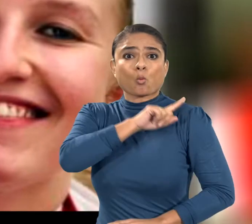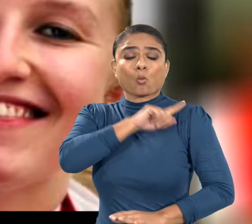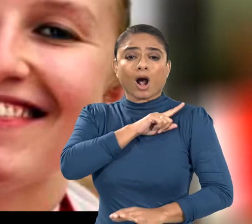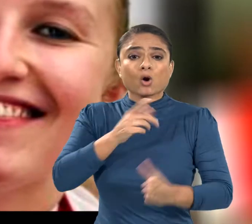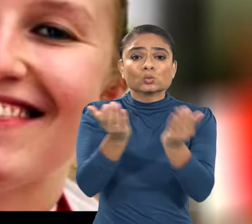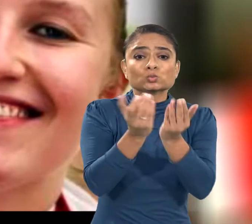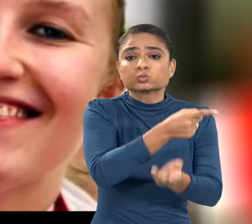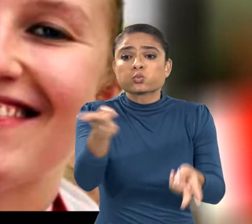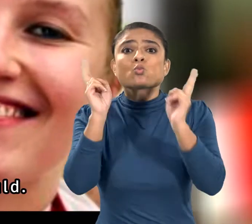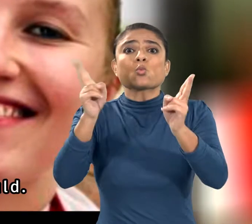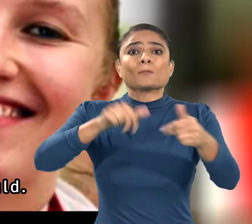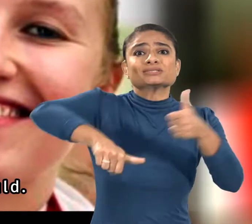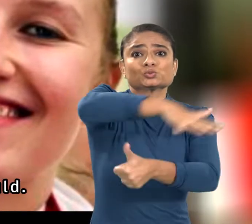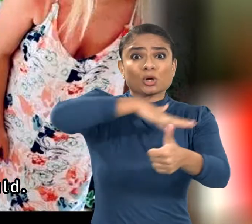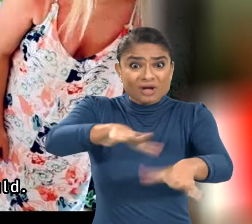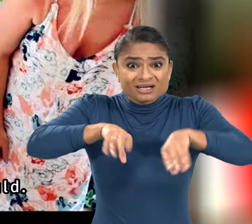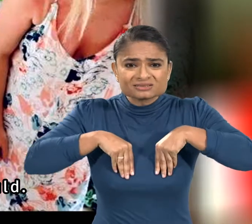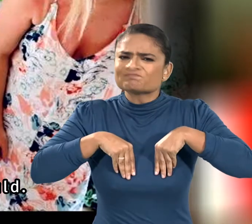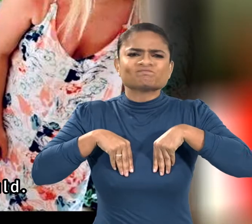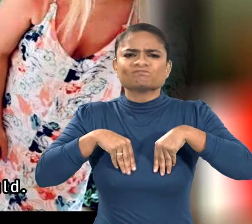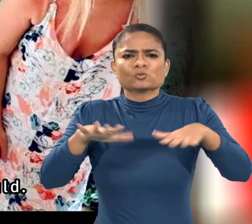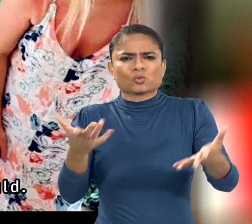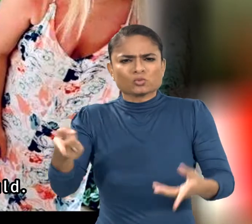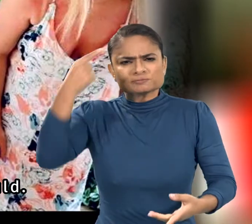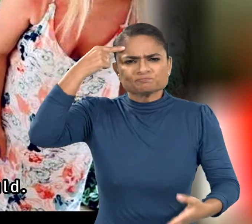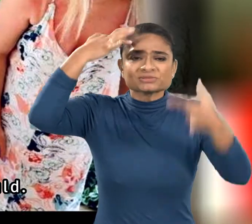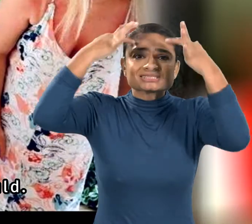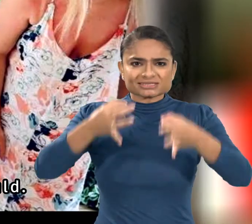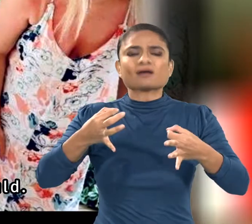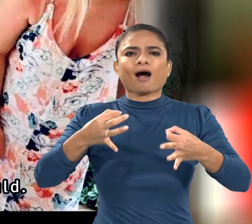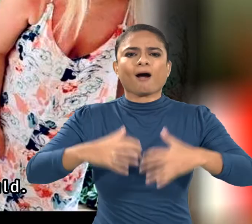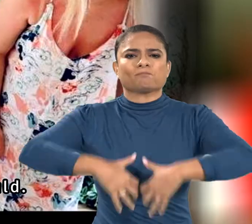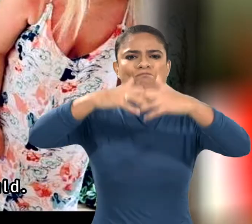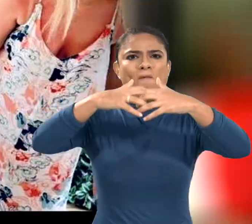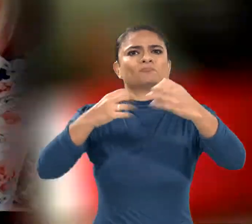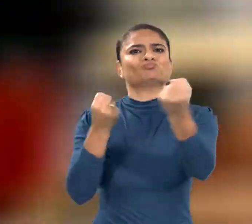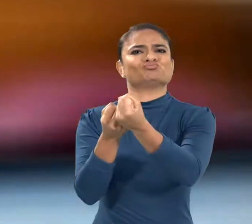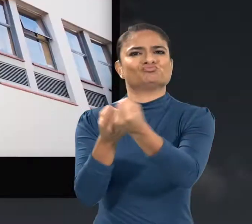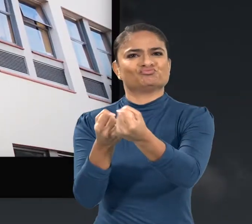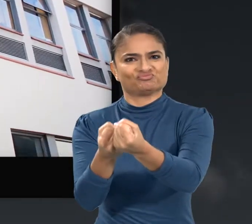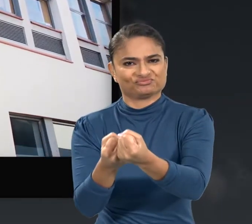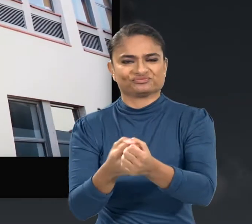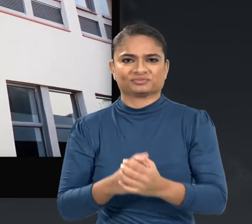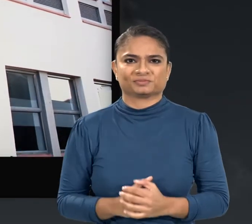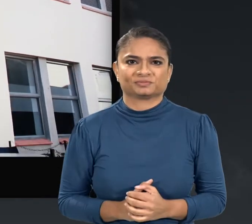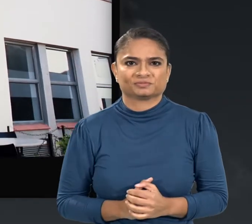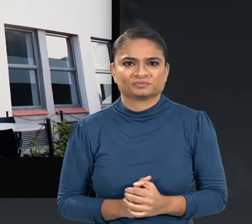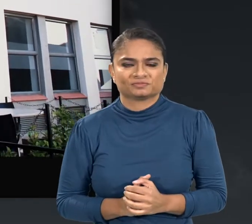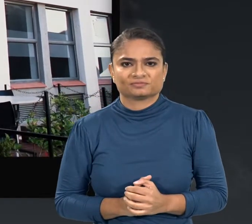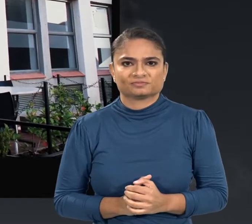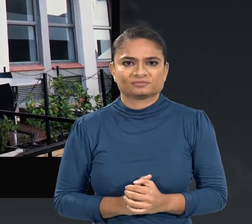accept Sammy completely. Rather than resign to that, she decided to create a world that would.